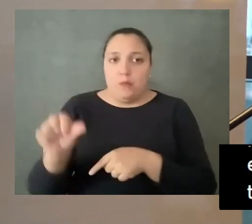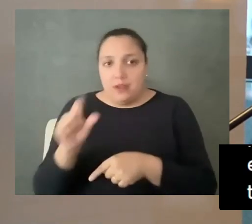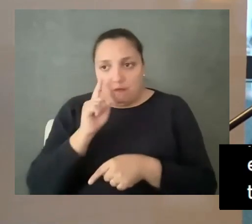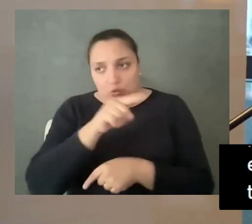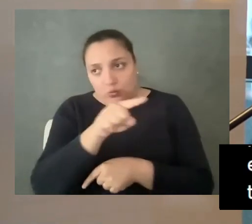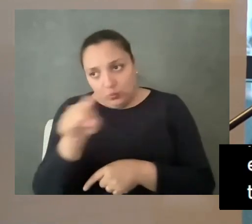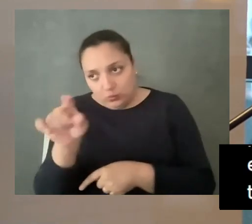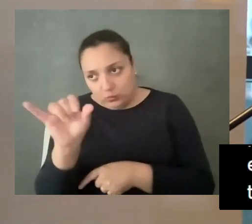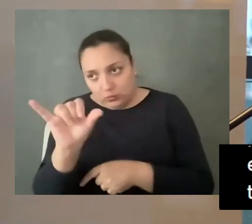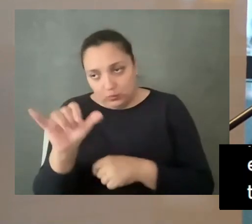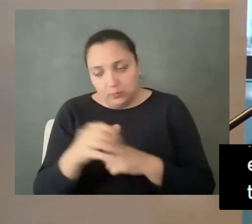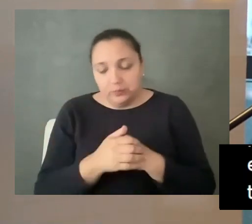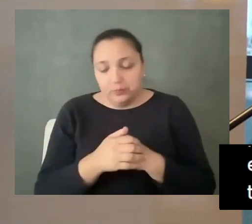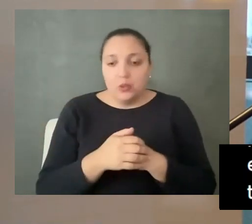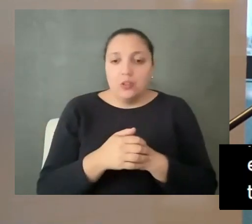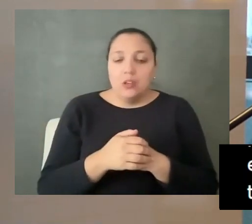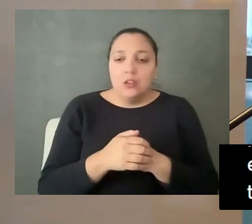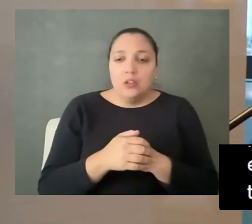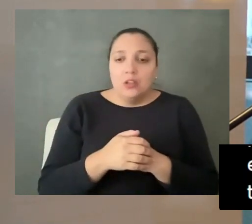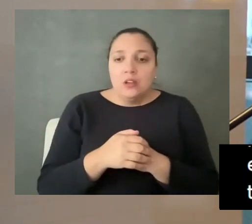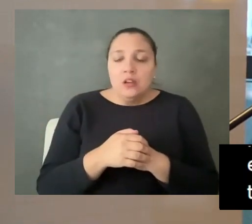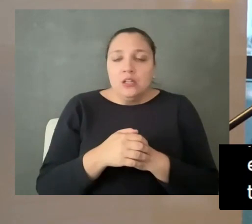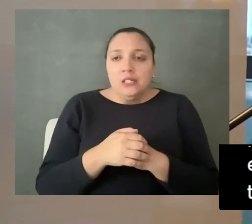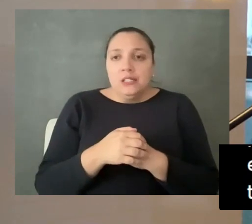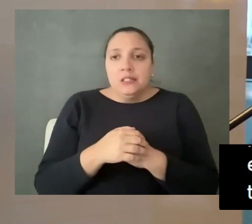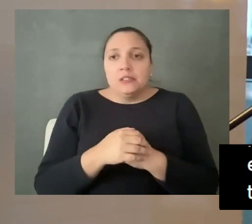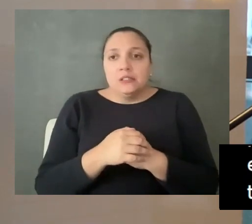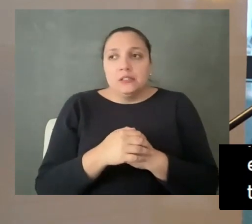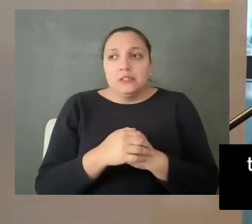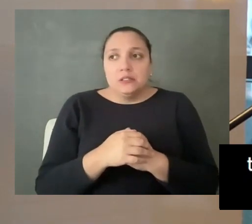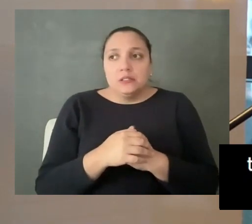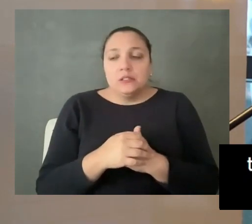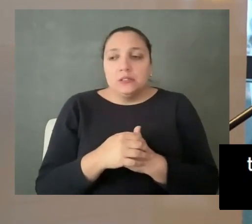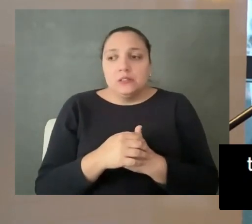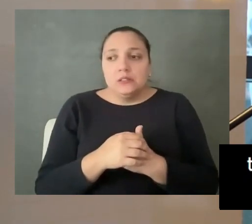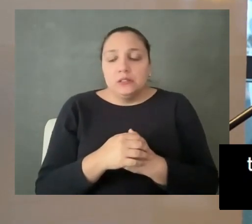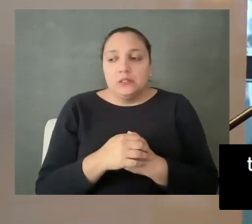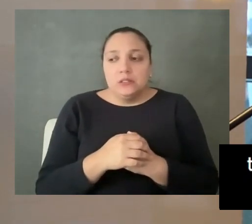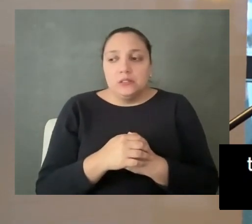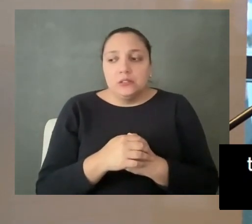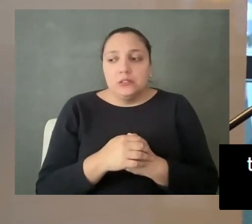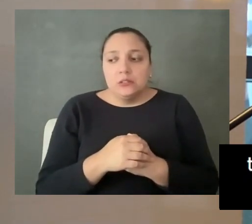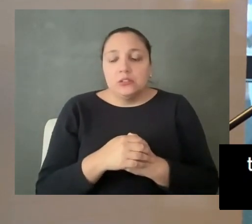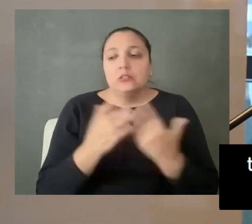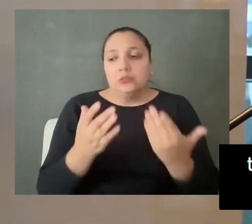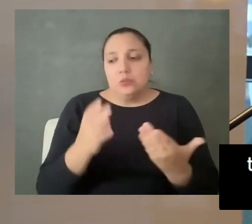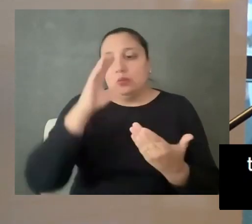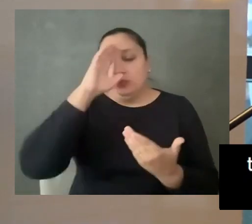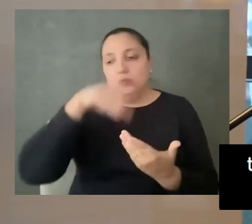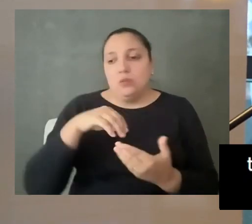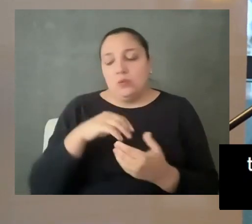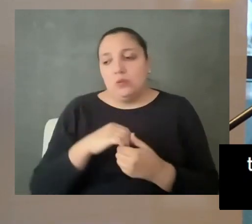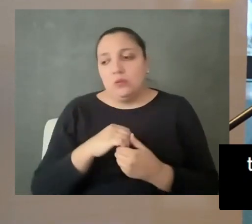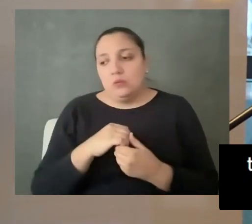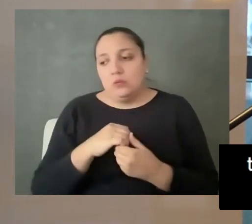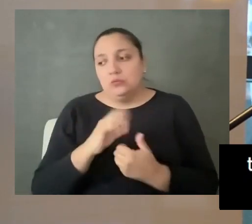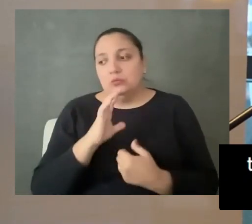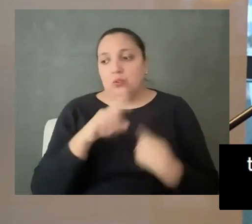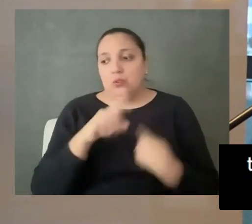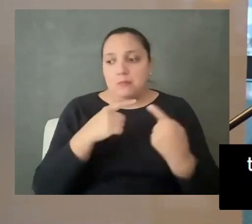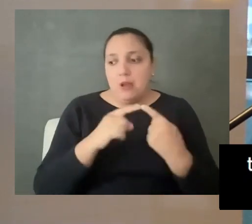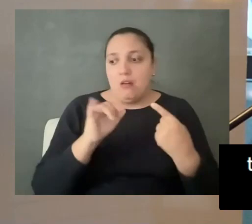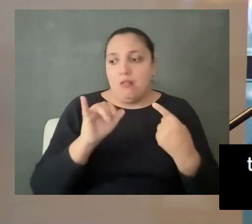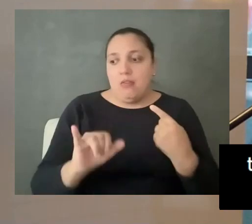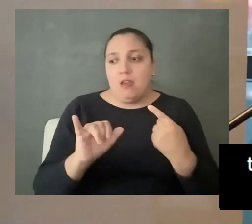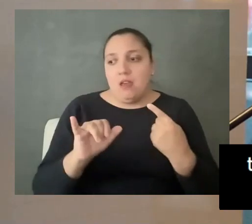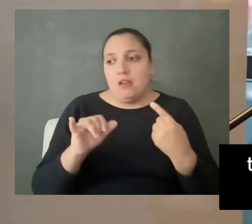you know, we really, when we talk about kind of, what's happening in the space around the digital divide